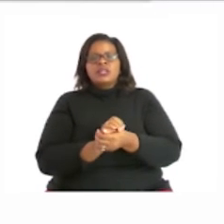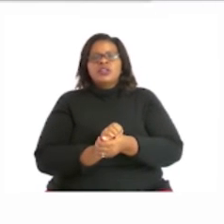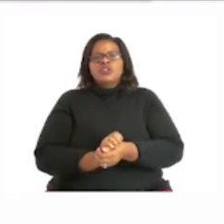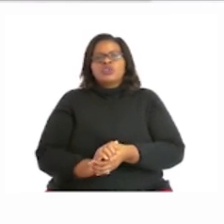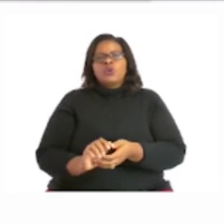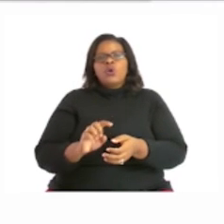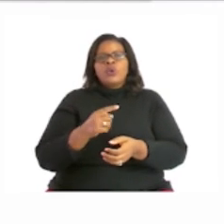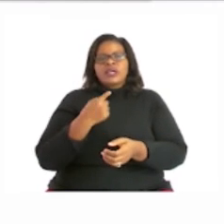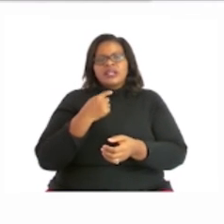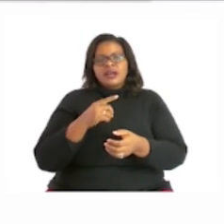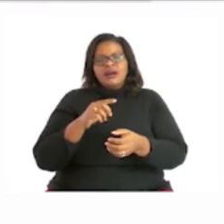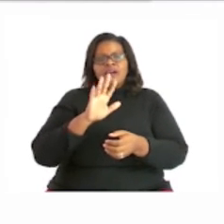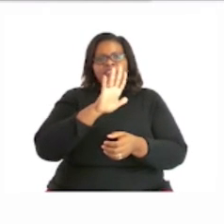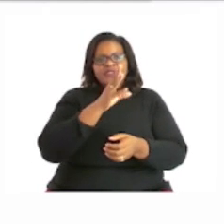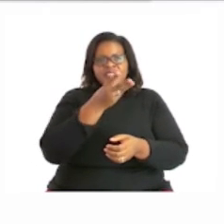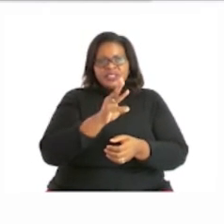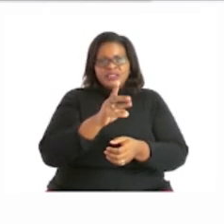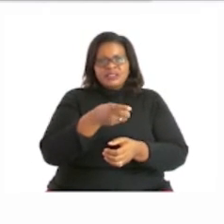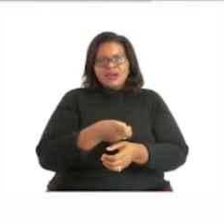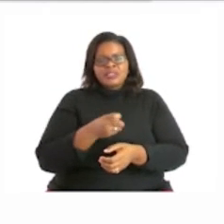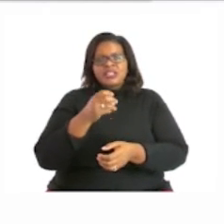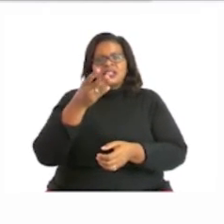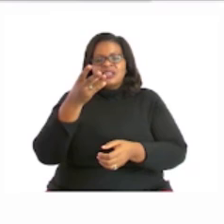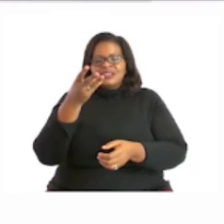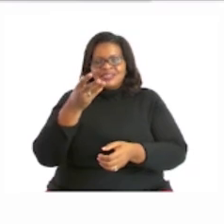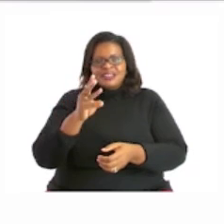56,679 rounded off to the nearest 1,000 becomes